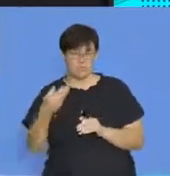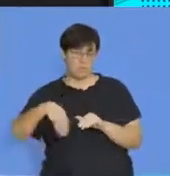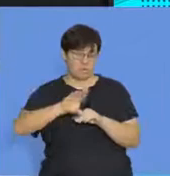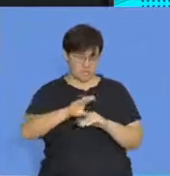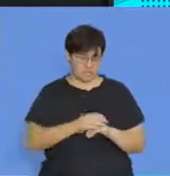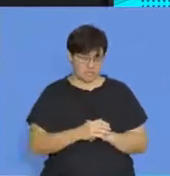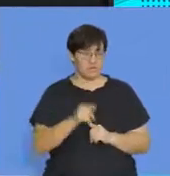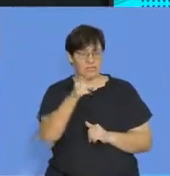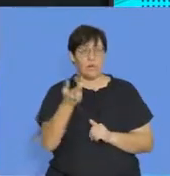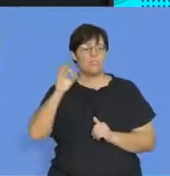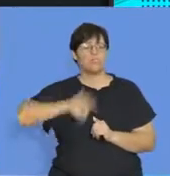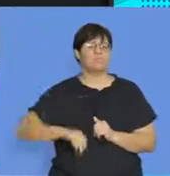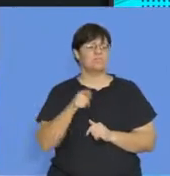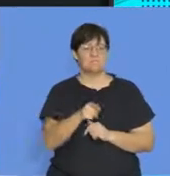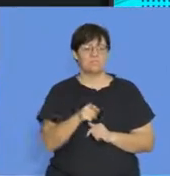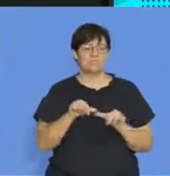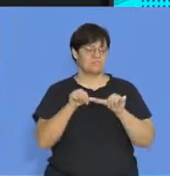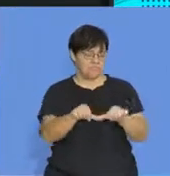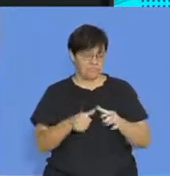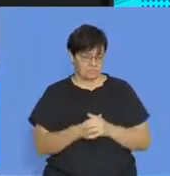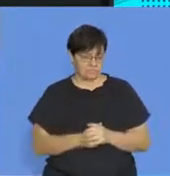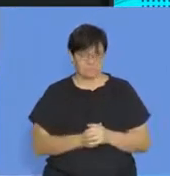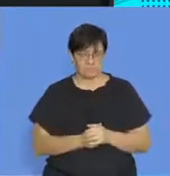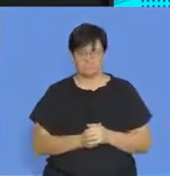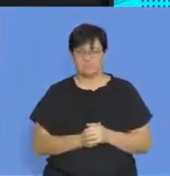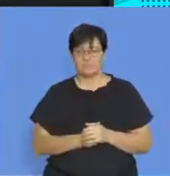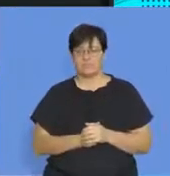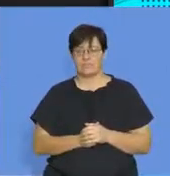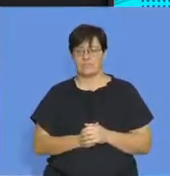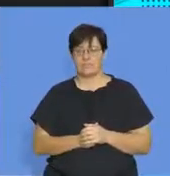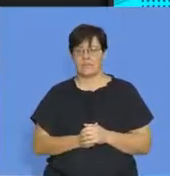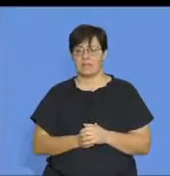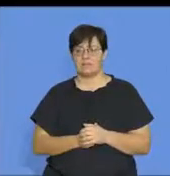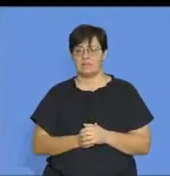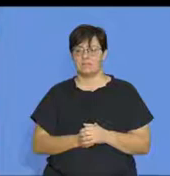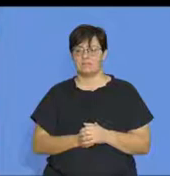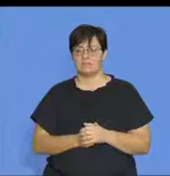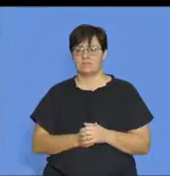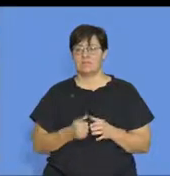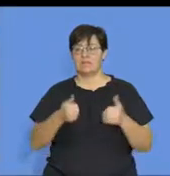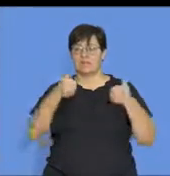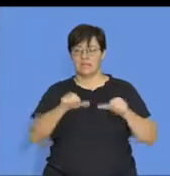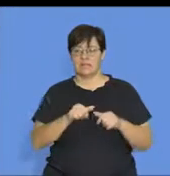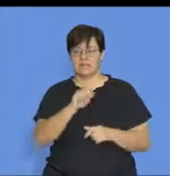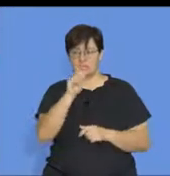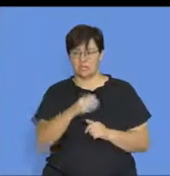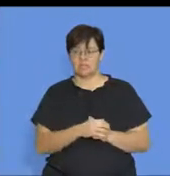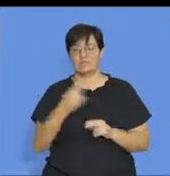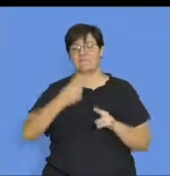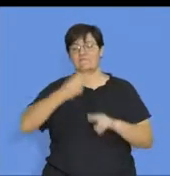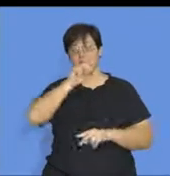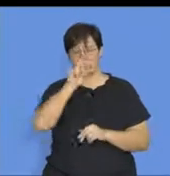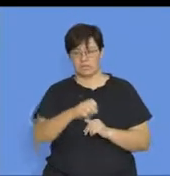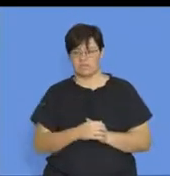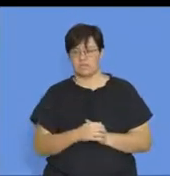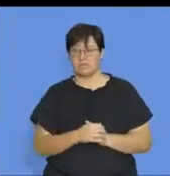the bonus? What is that profit that is remaining? Okay, right, let's move on. The next question, which should be the